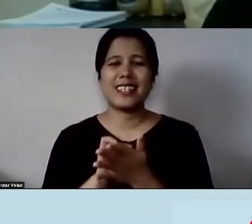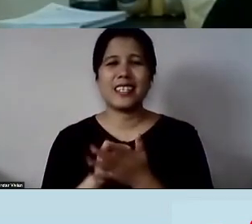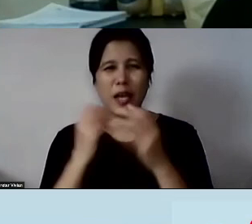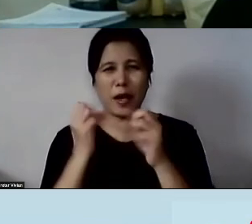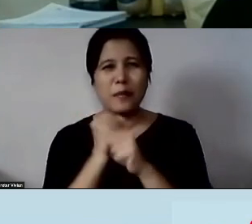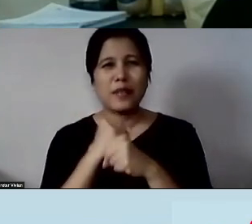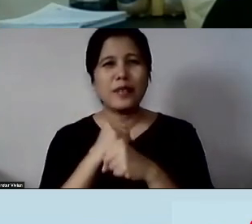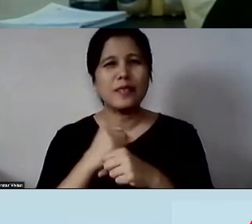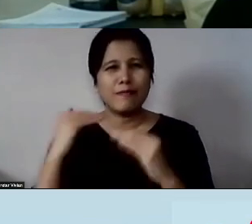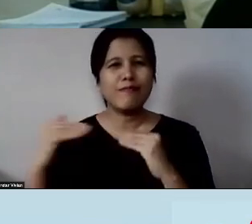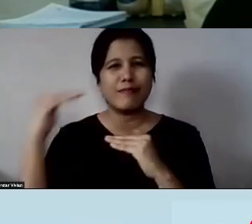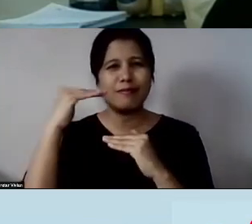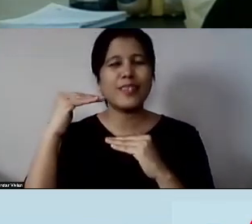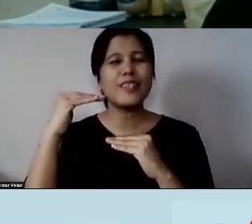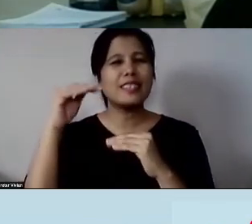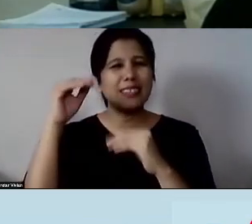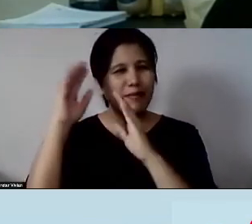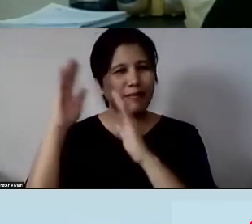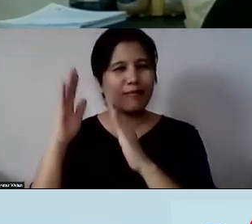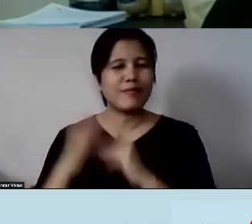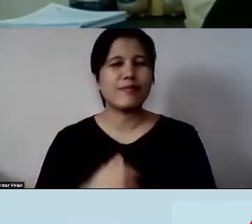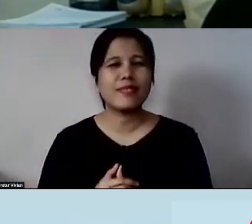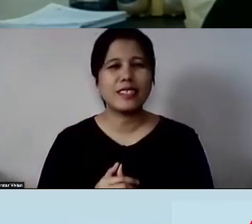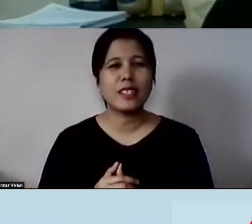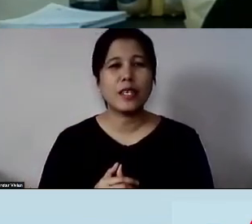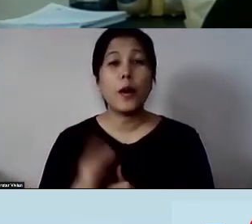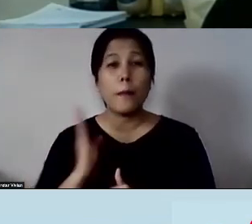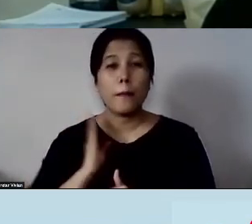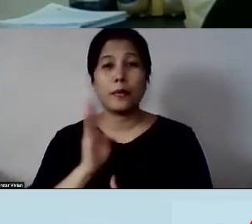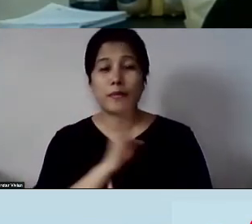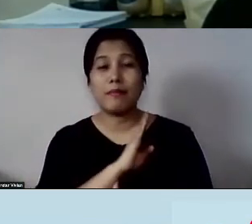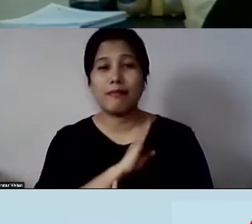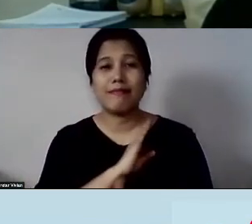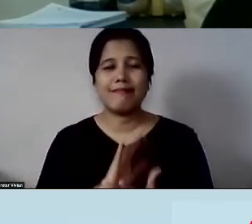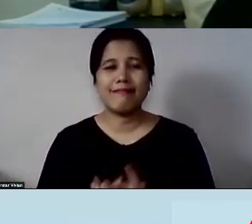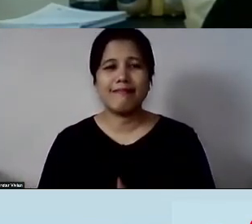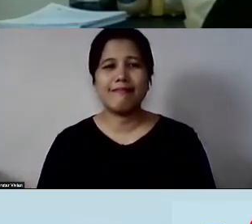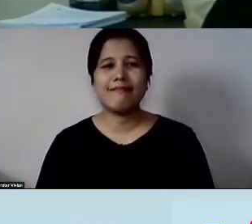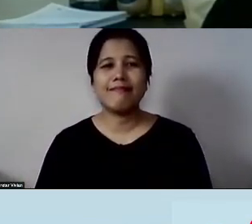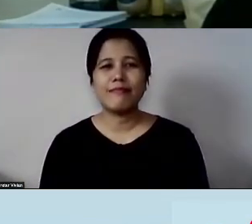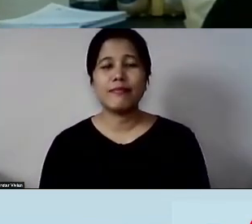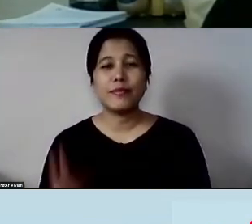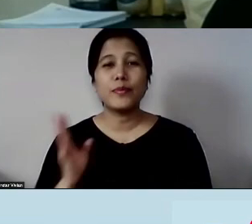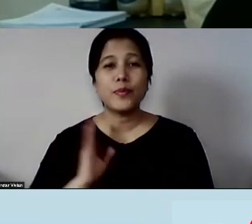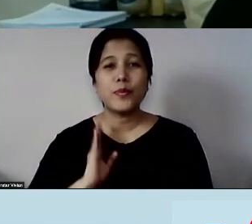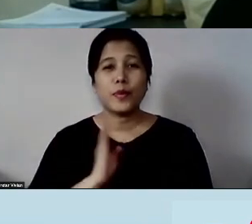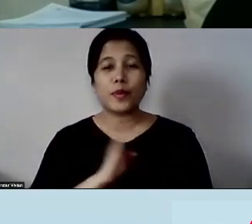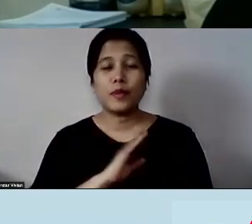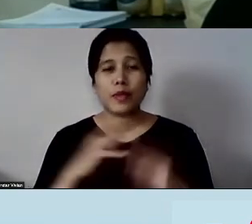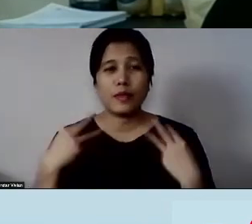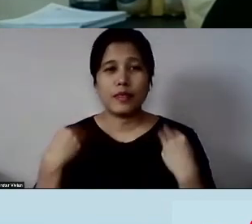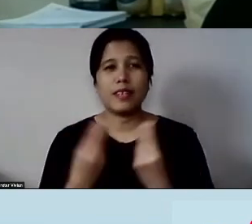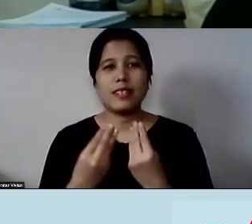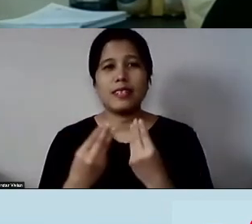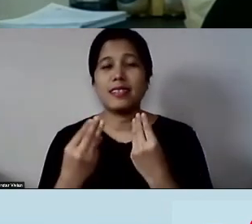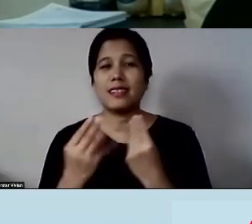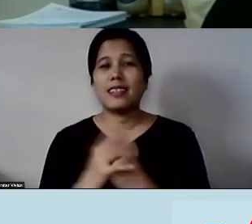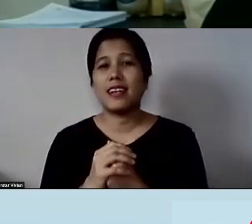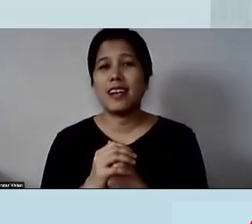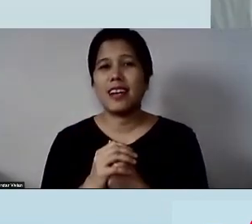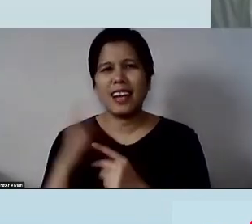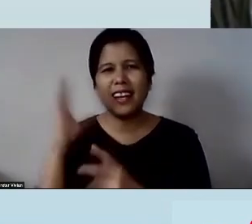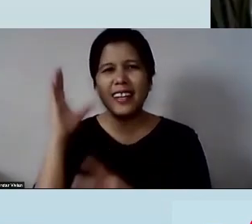that a priority. No? Yeah. Susunod na board membership. Yeah. Seriously, kasi ako rin I had the chance to interact with the ASEAN